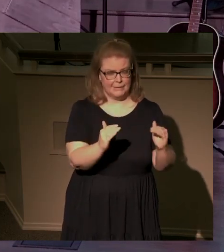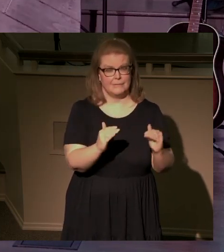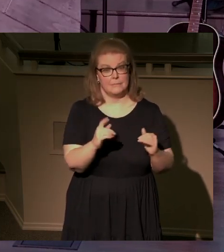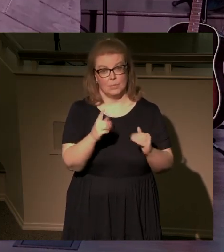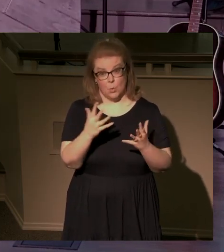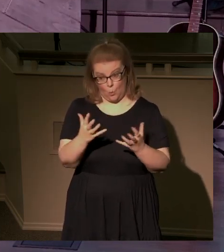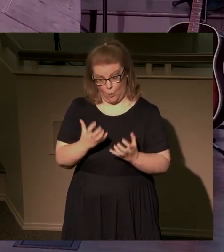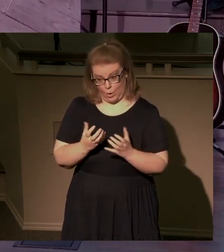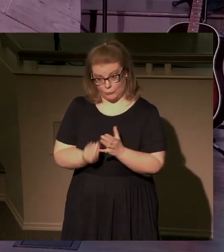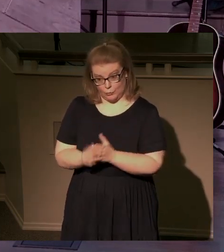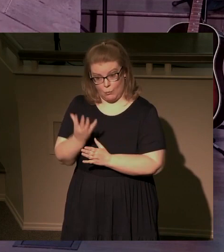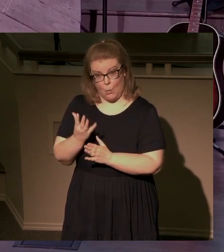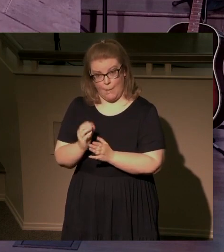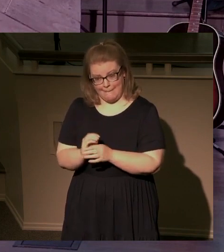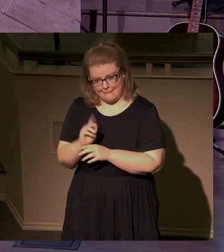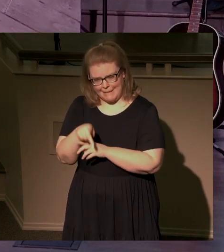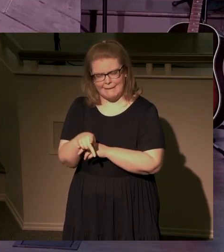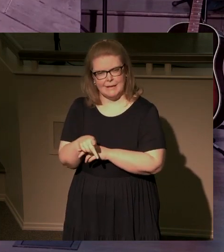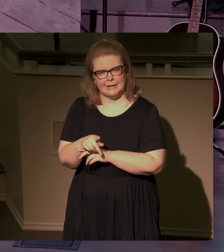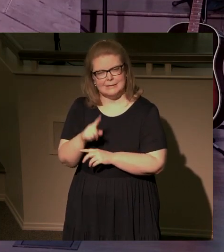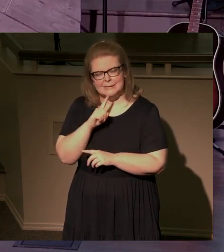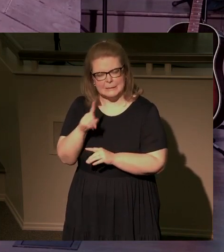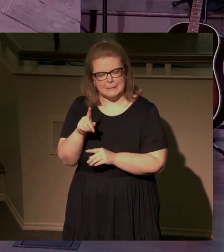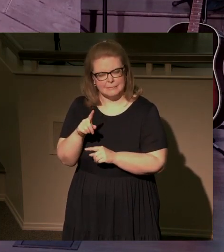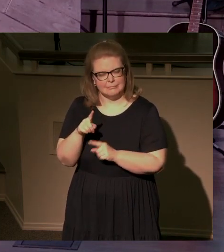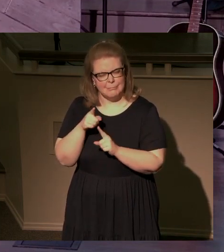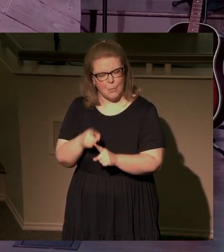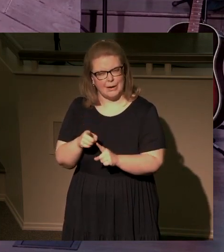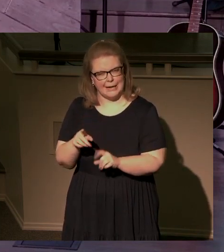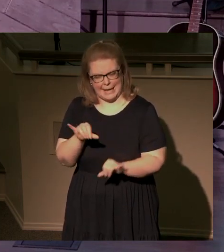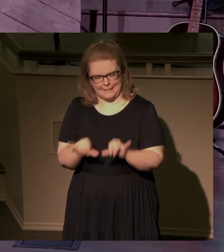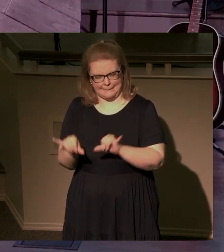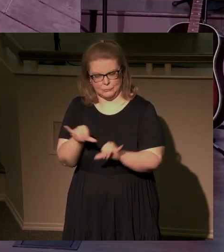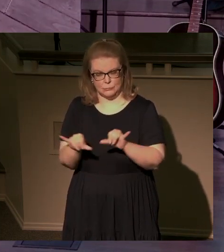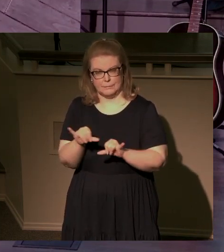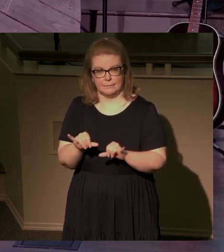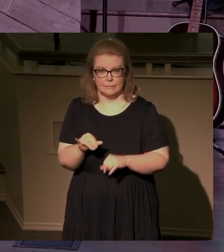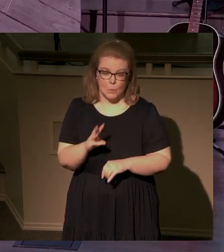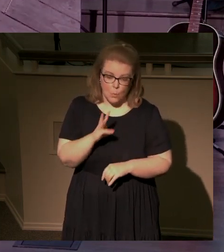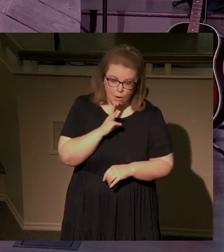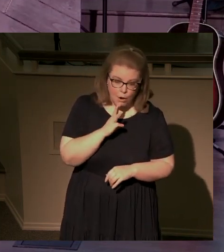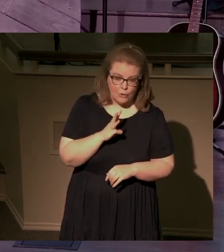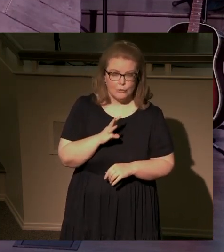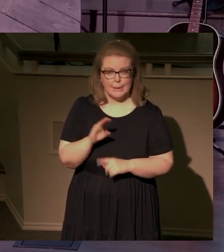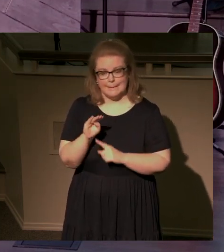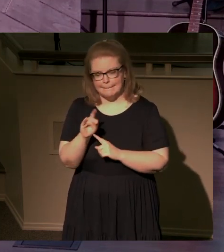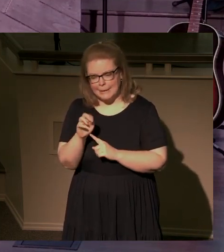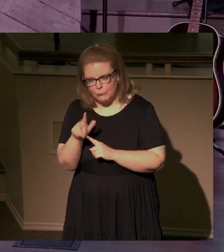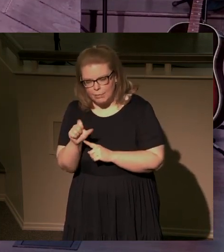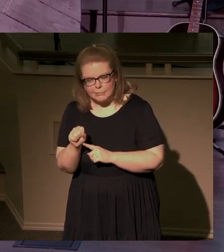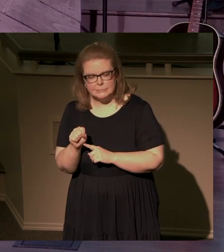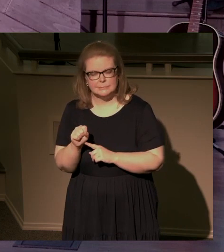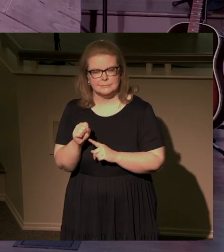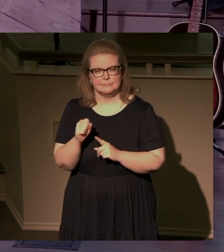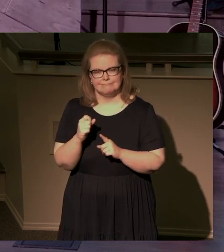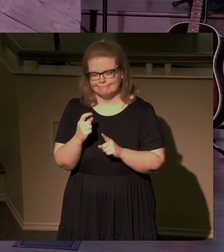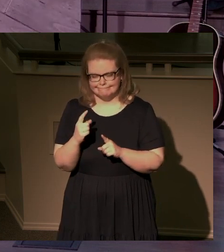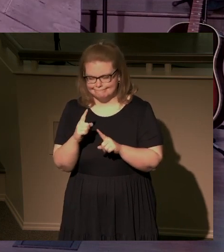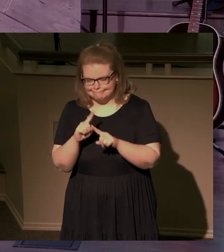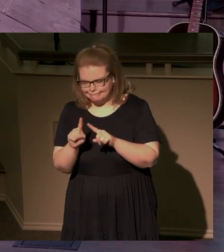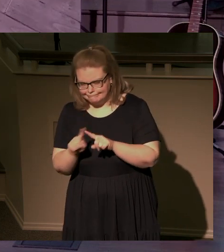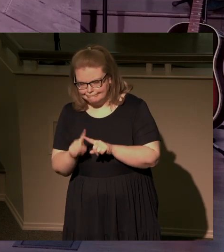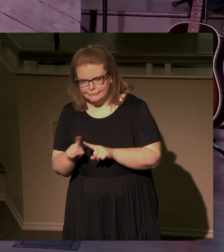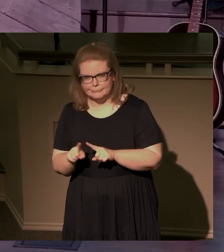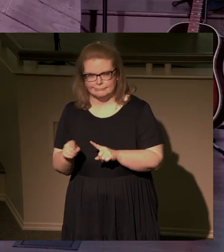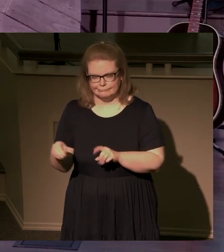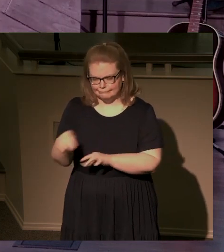about chemistry. You need to know some chemistry. Mixture of water, minerals, certain whatever else goes